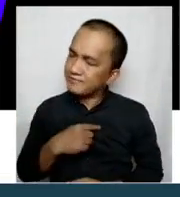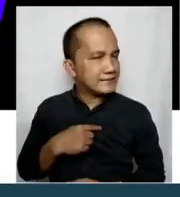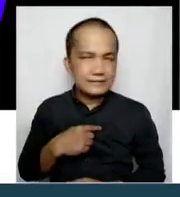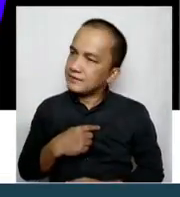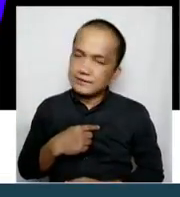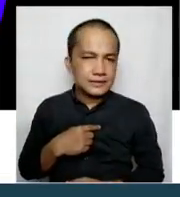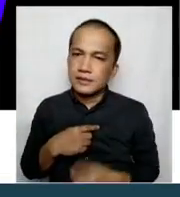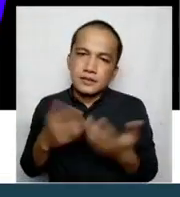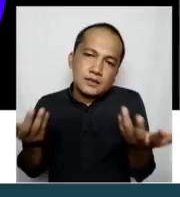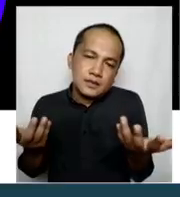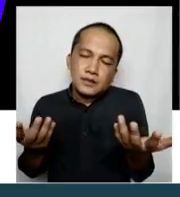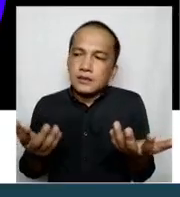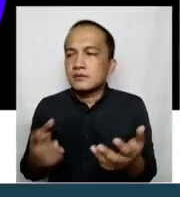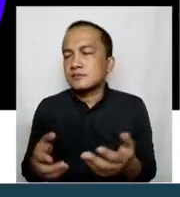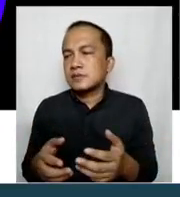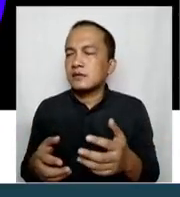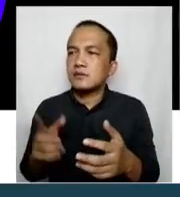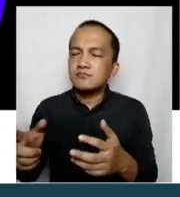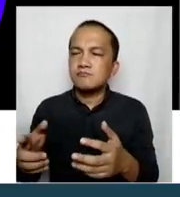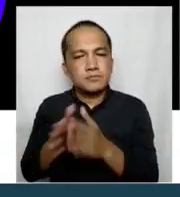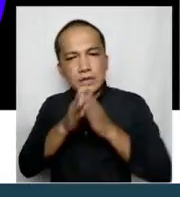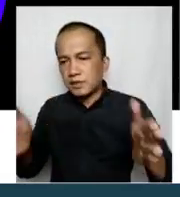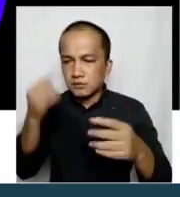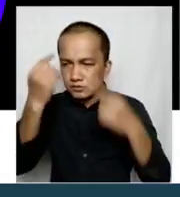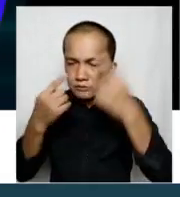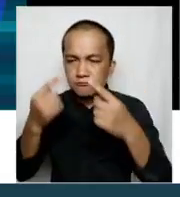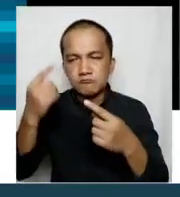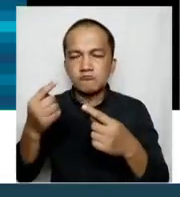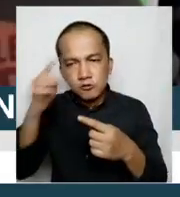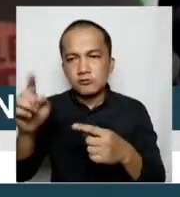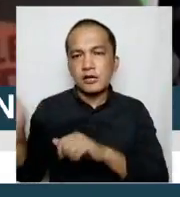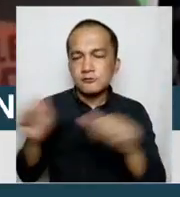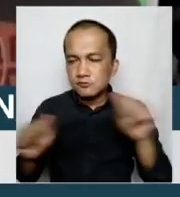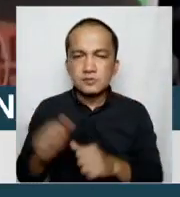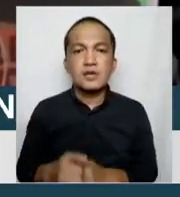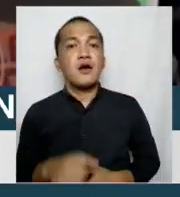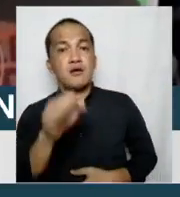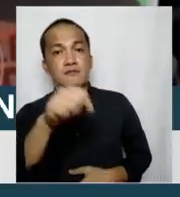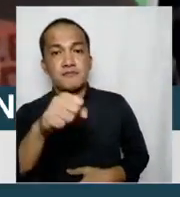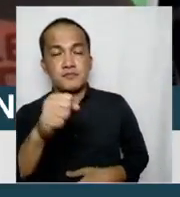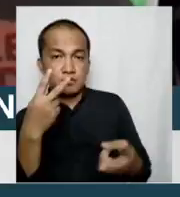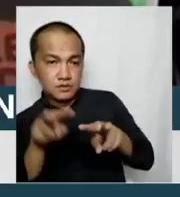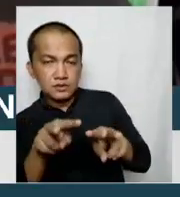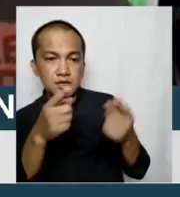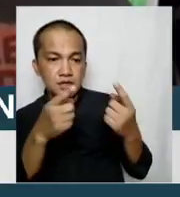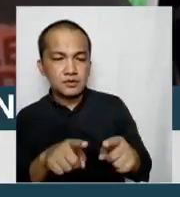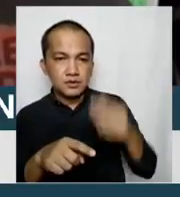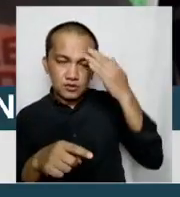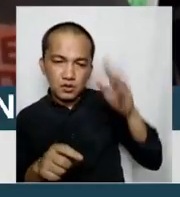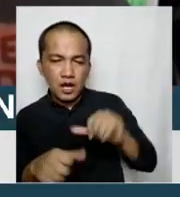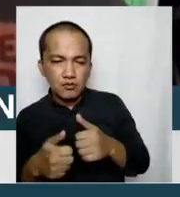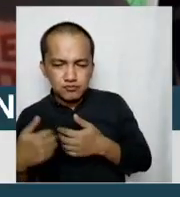really a grave cause for concern and action. Mm-hmm. Looking at what's happening right now, we don't know how long this is